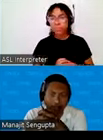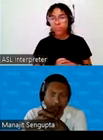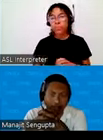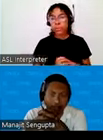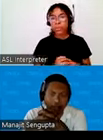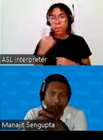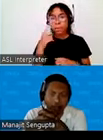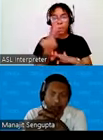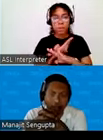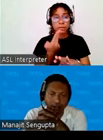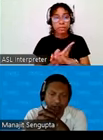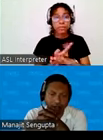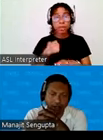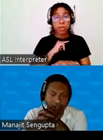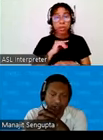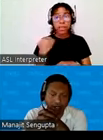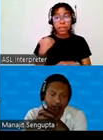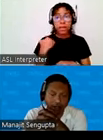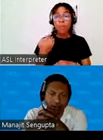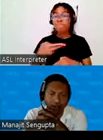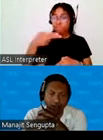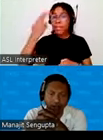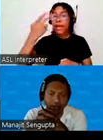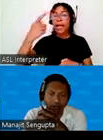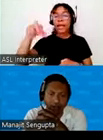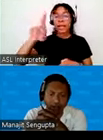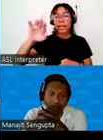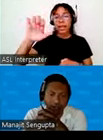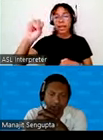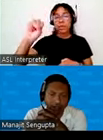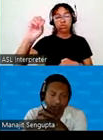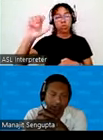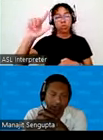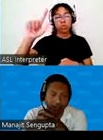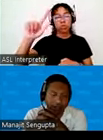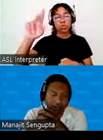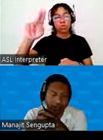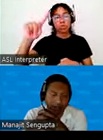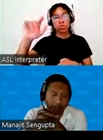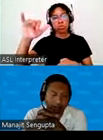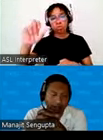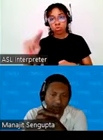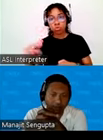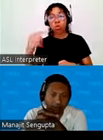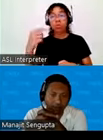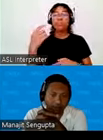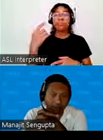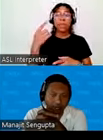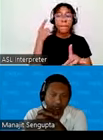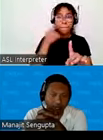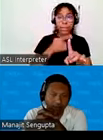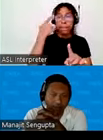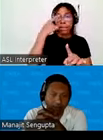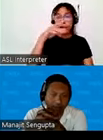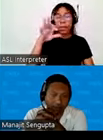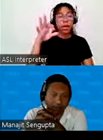Created an ultra high resolution data set, which goes up to 2017. For this study, we are